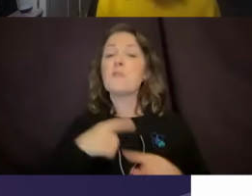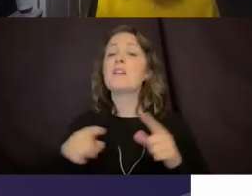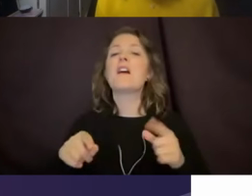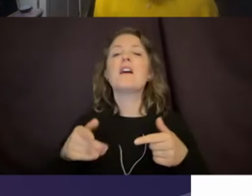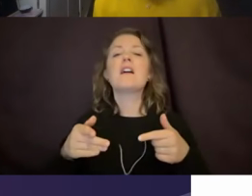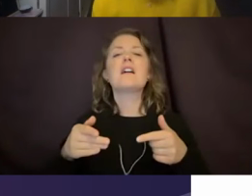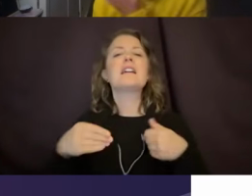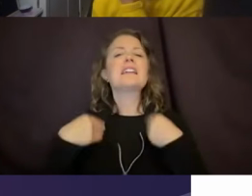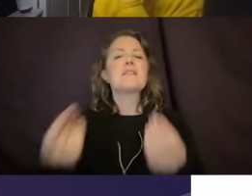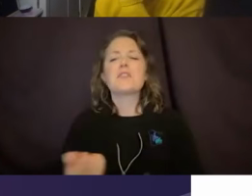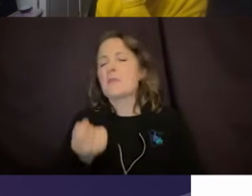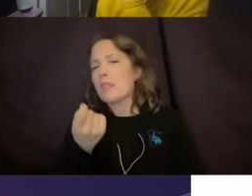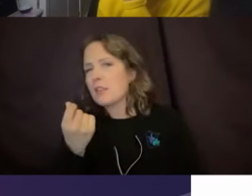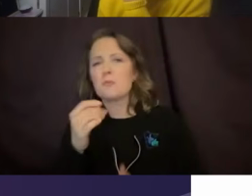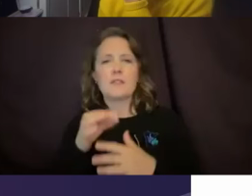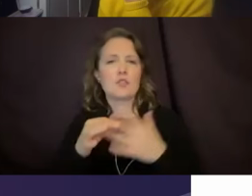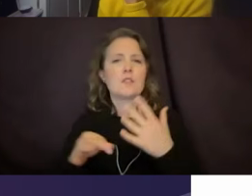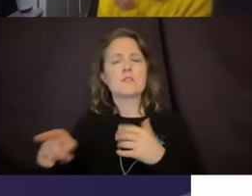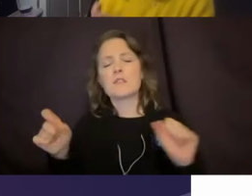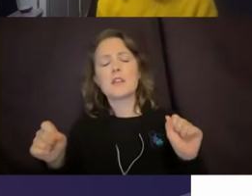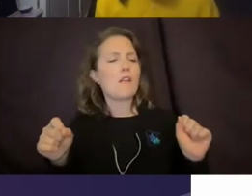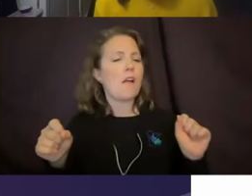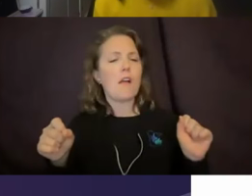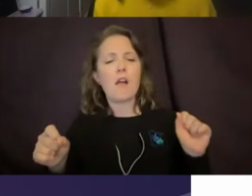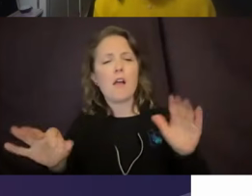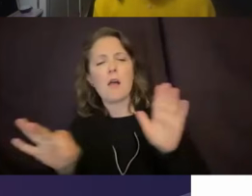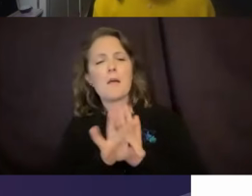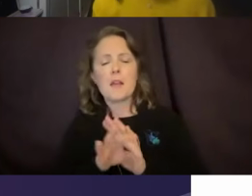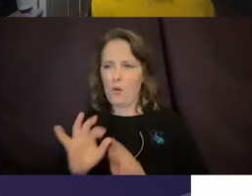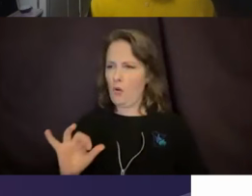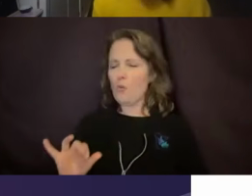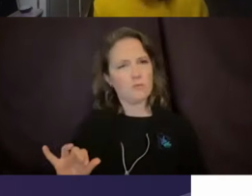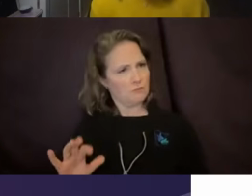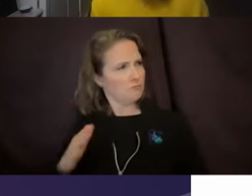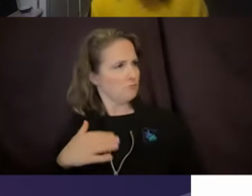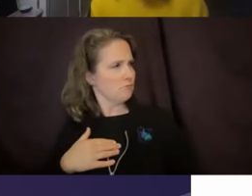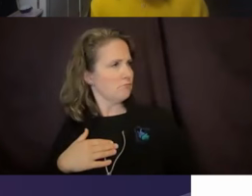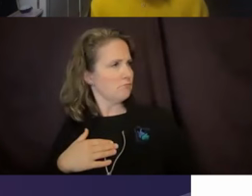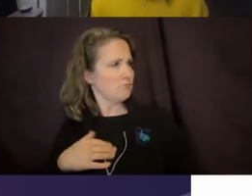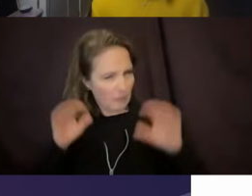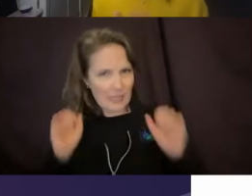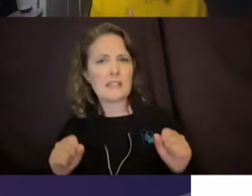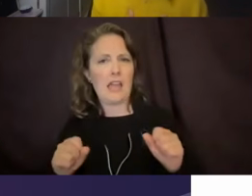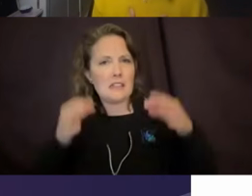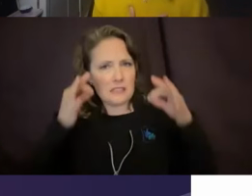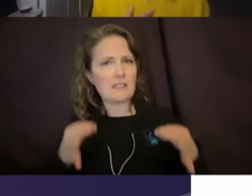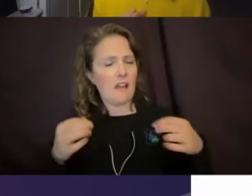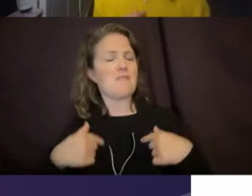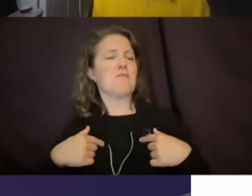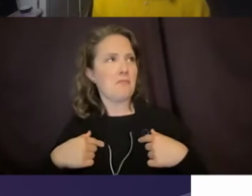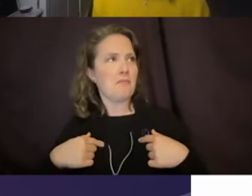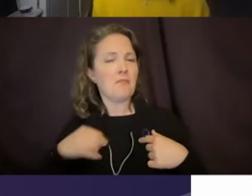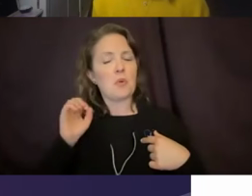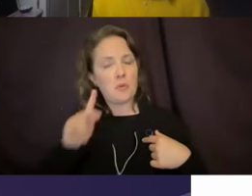have those little choices can make a big difference too, of realizing that they do have autonomy, that things aren't just happening to them all the time, that they can